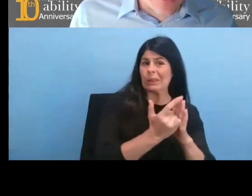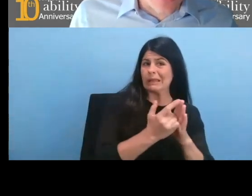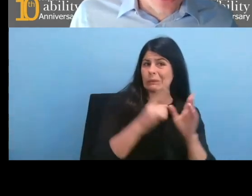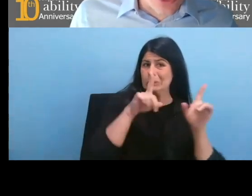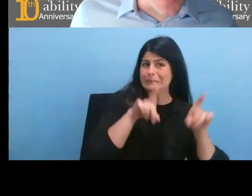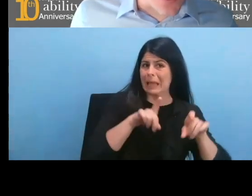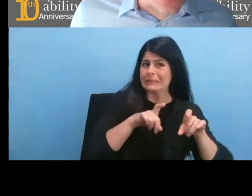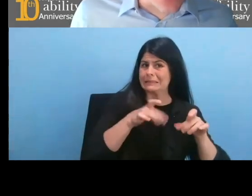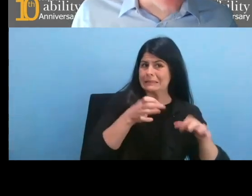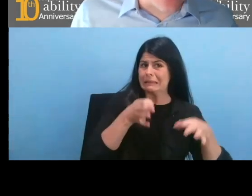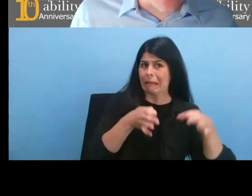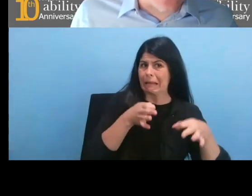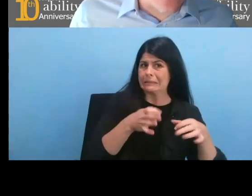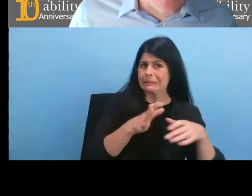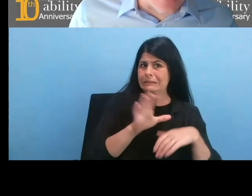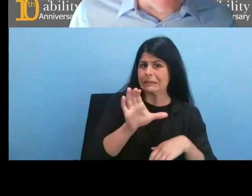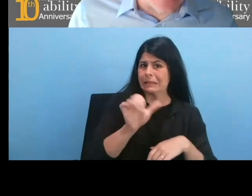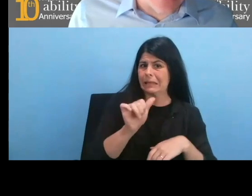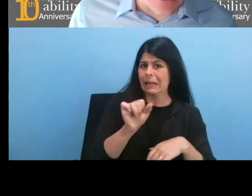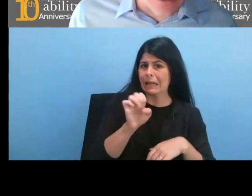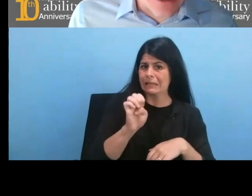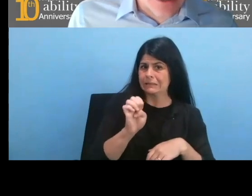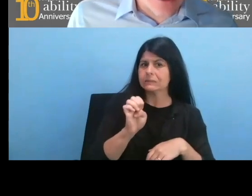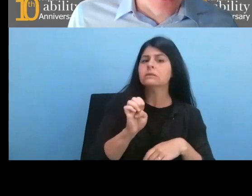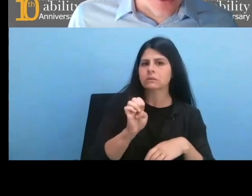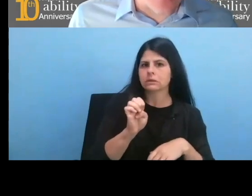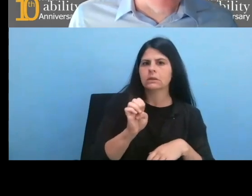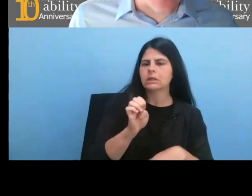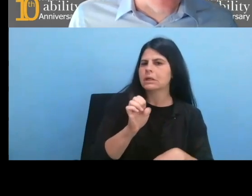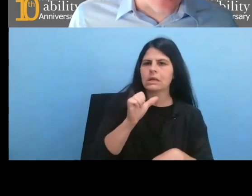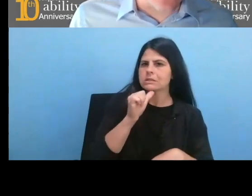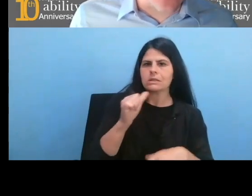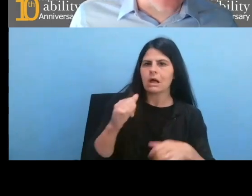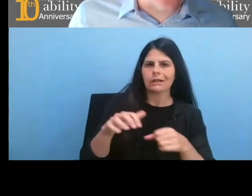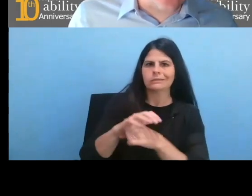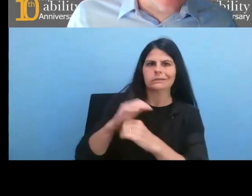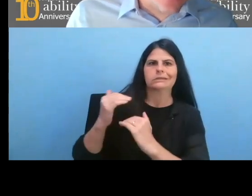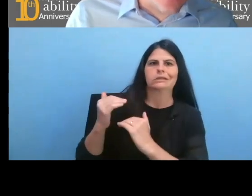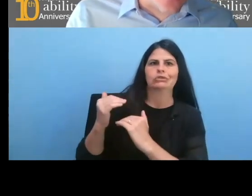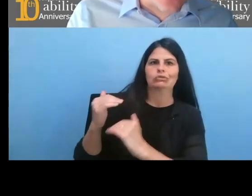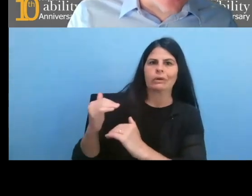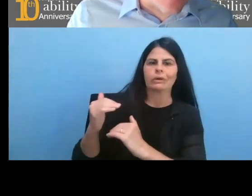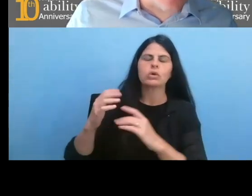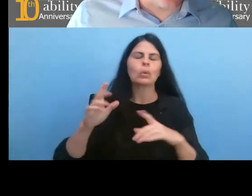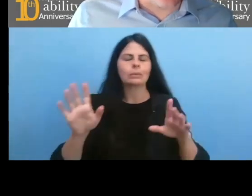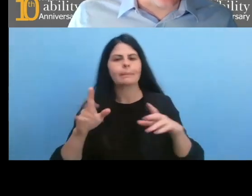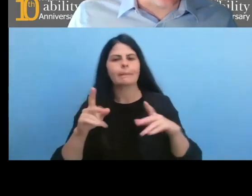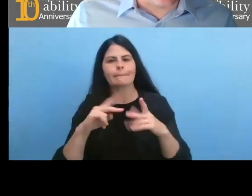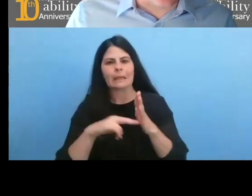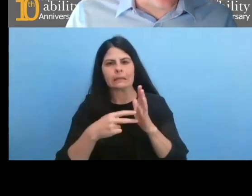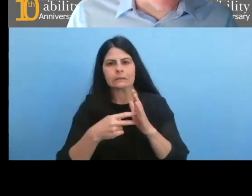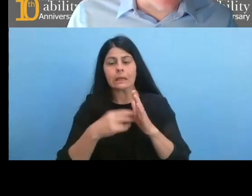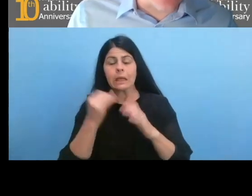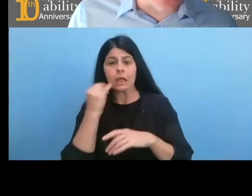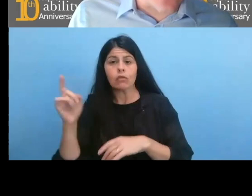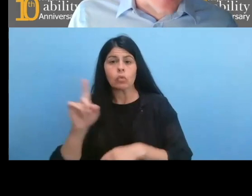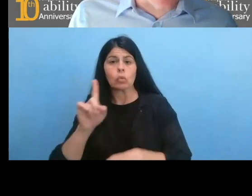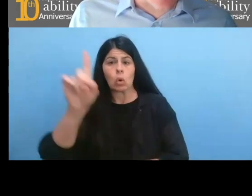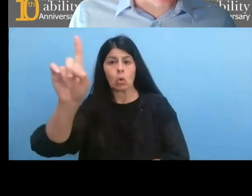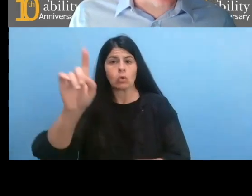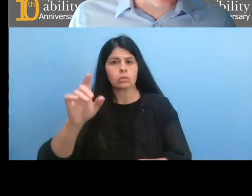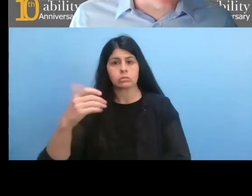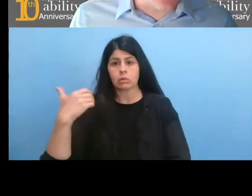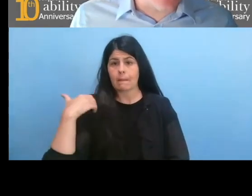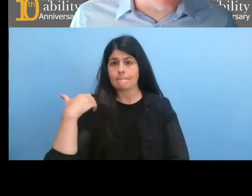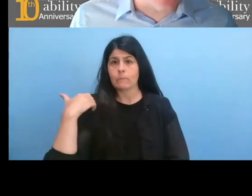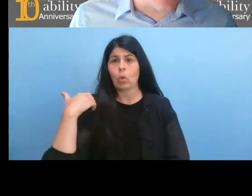generally super constrictive. It is the kind of thing where if you go to your employer and you say that I do in fact